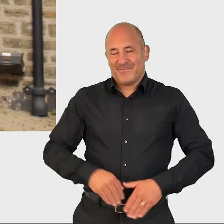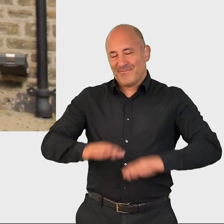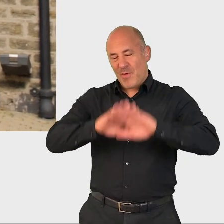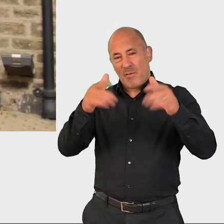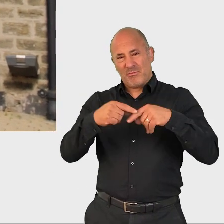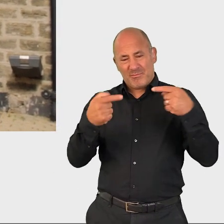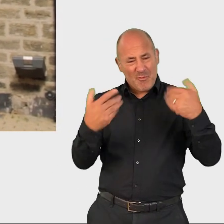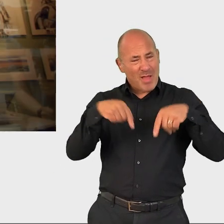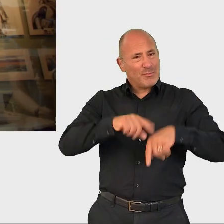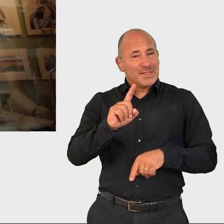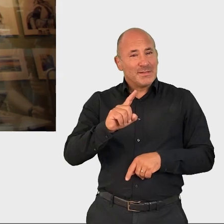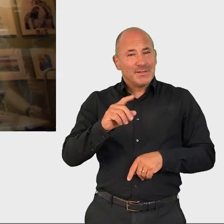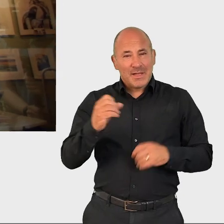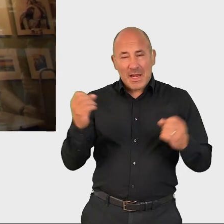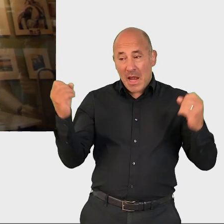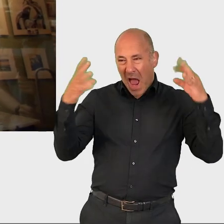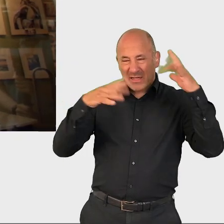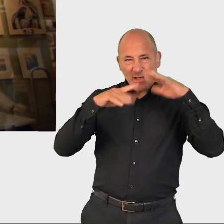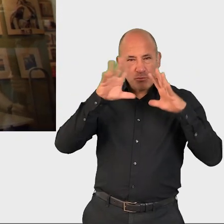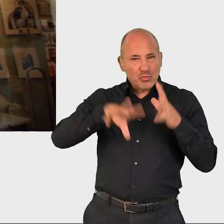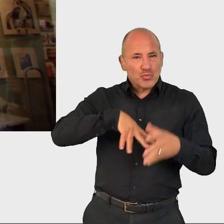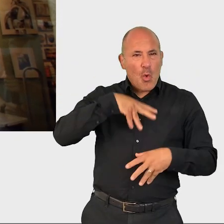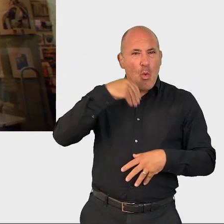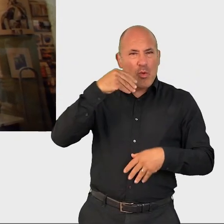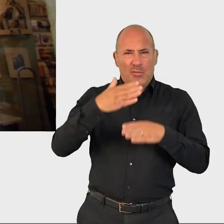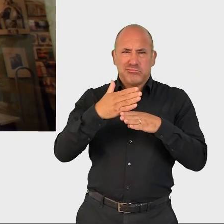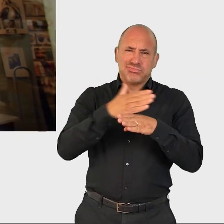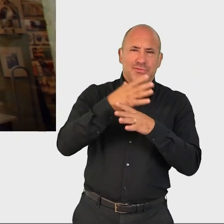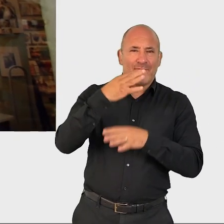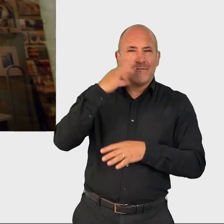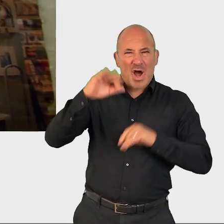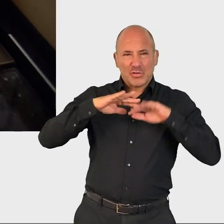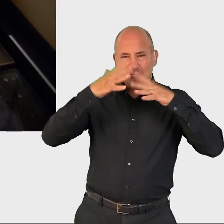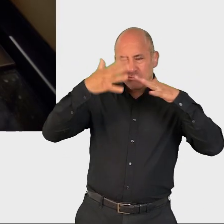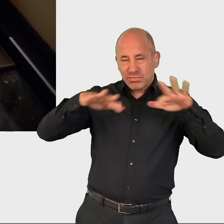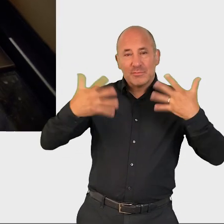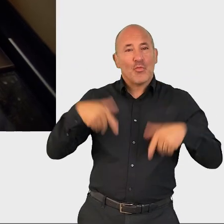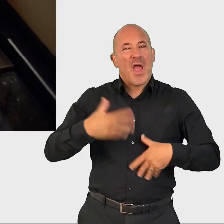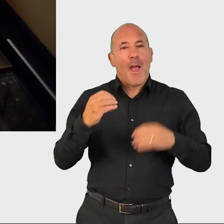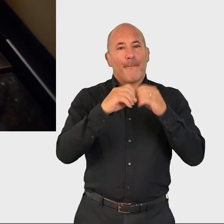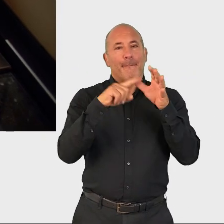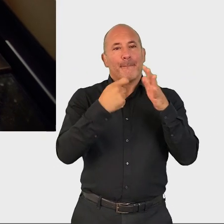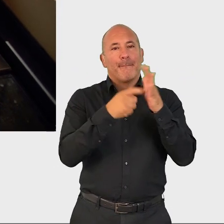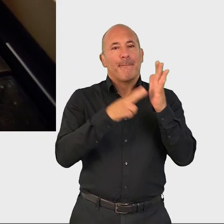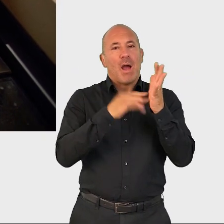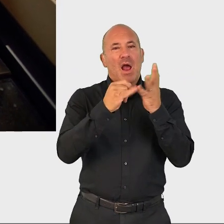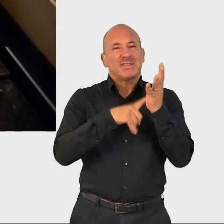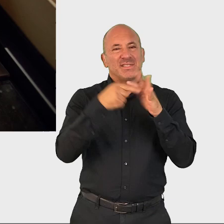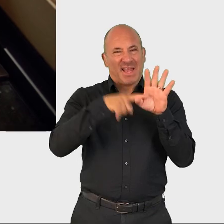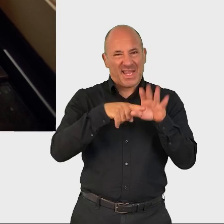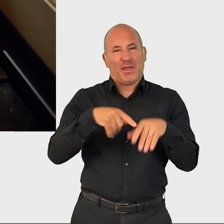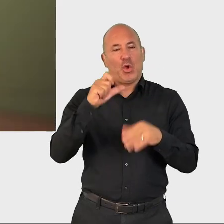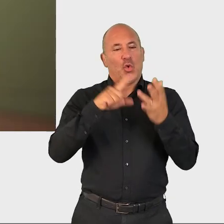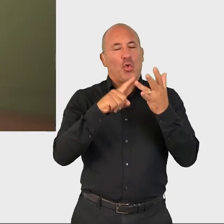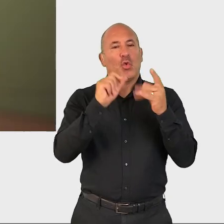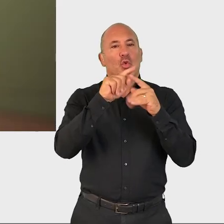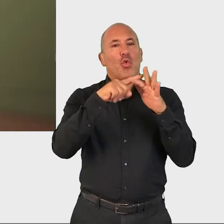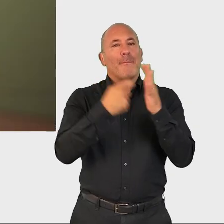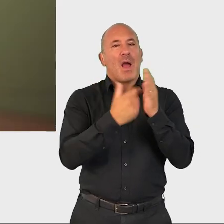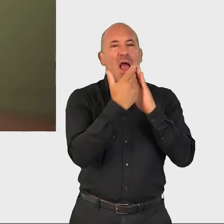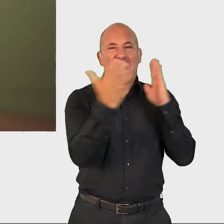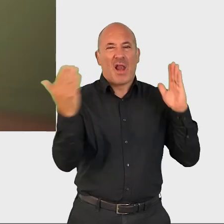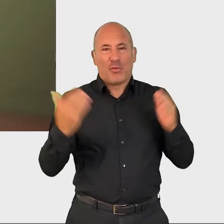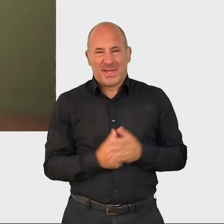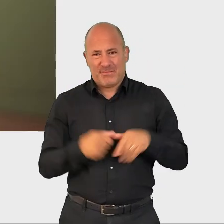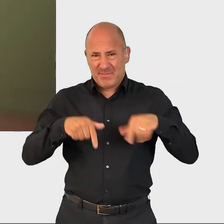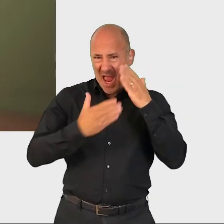Hello and welcome to Light and Soul, Early Impressions of the French Landscape at the Cooper Gallery in Barnsley. This